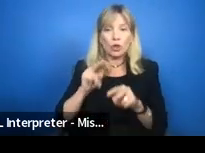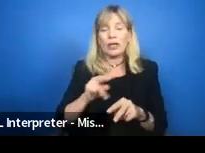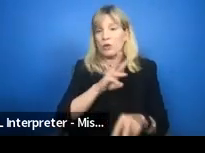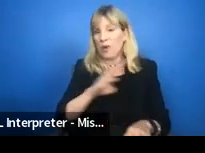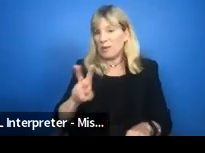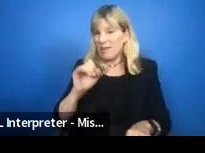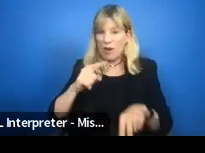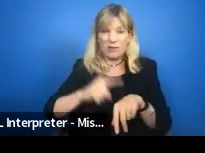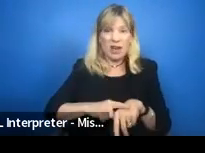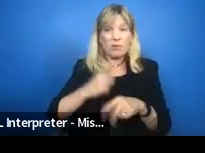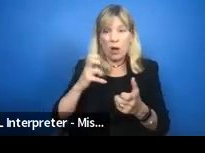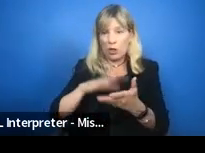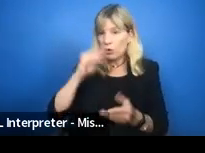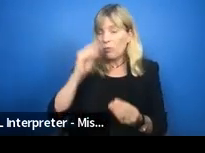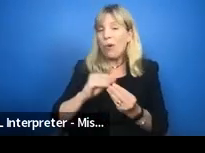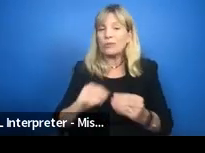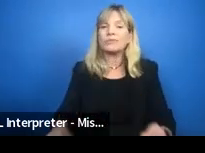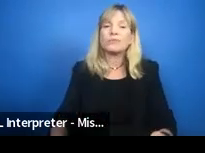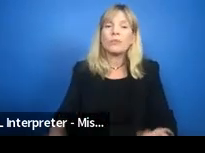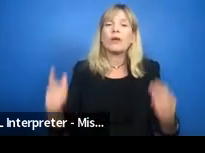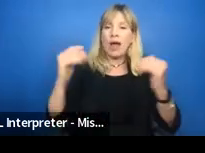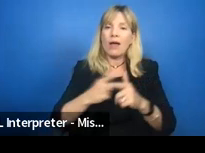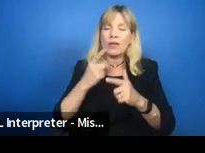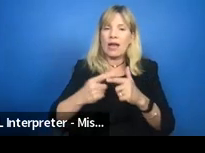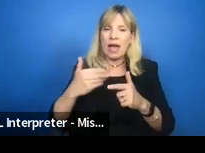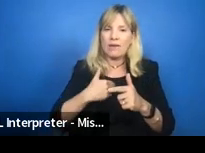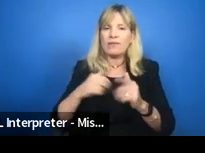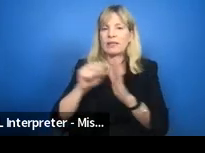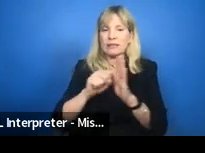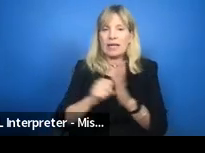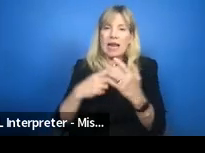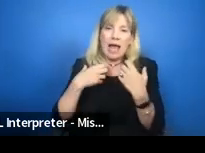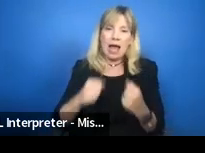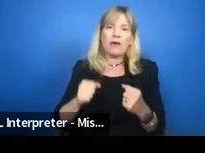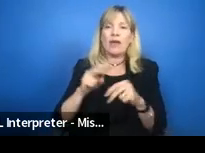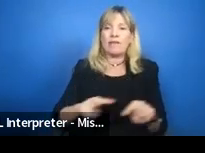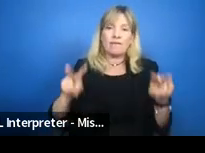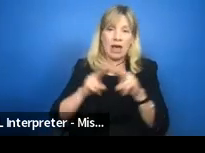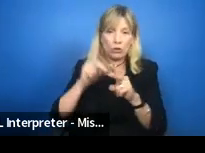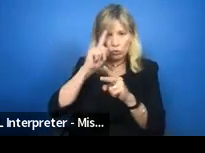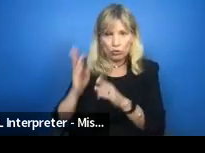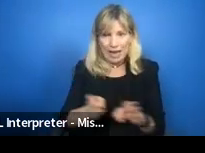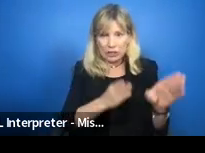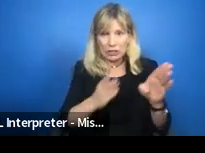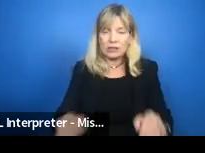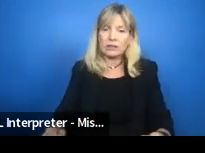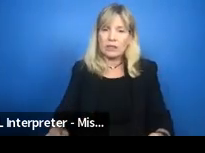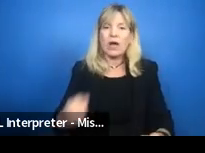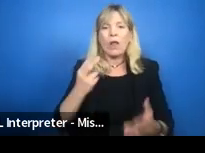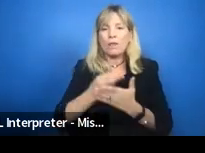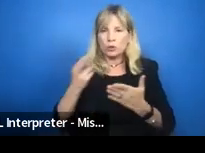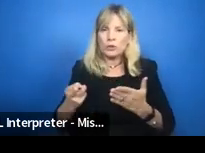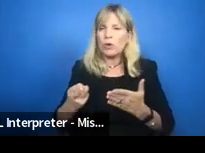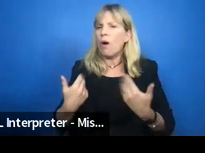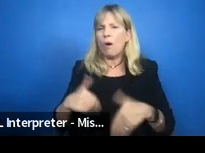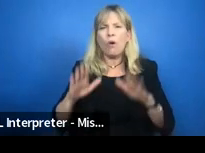minute, if you'd like to learn more. And then I've got the State Health and Value Strategies resource here. It's a